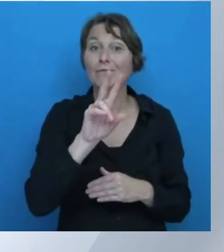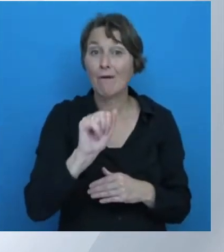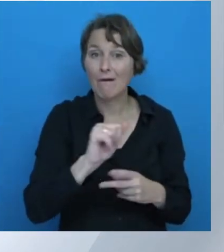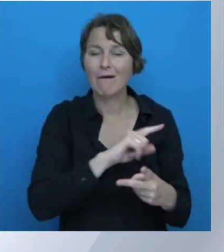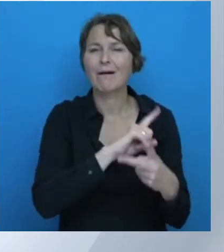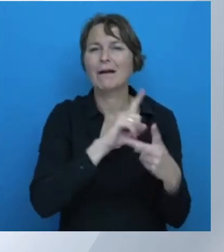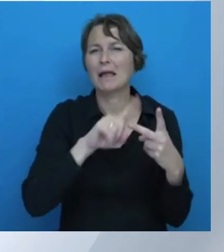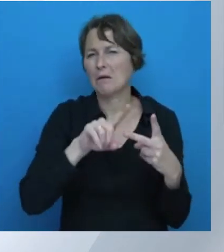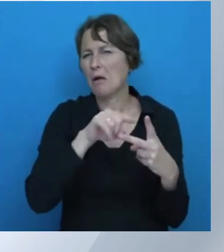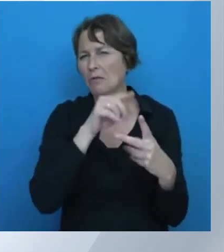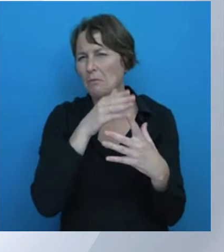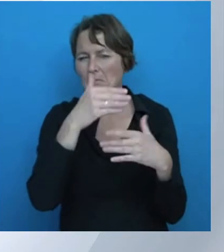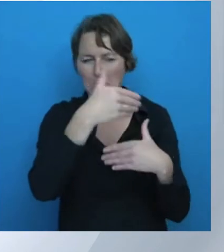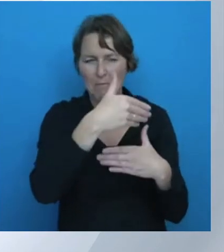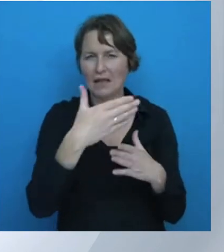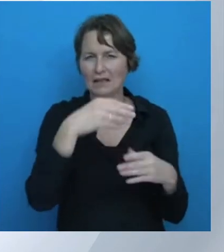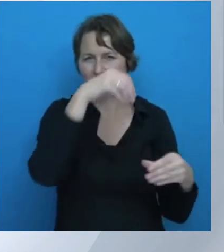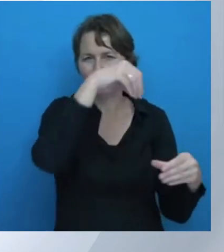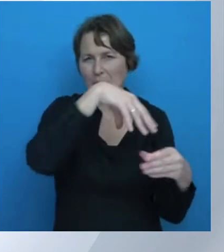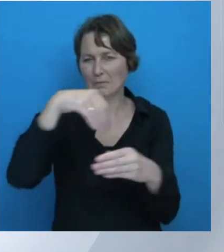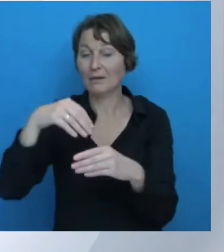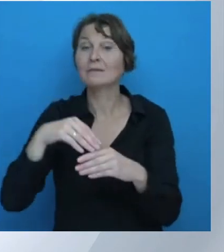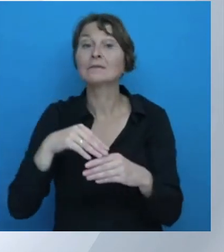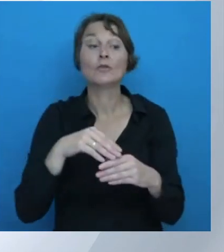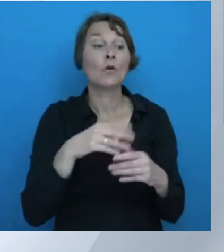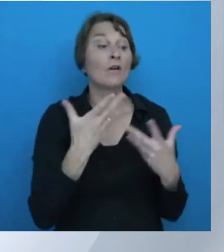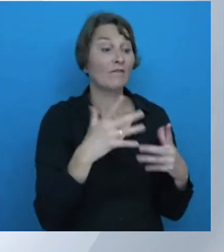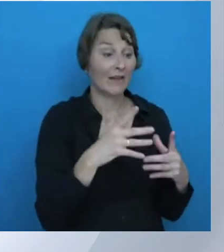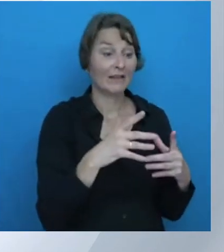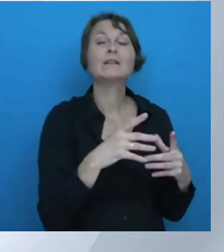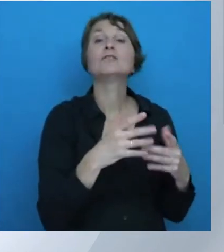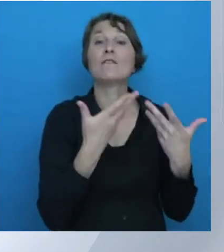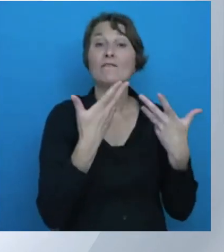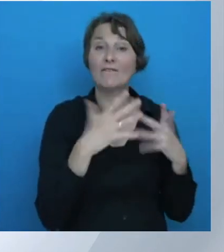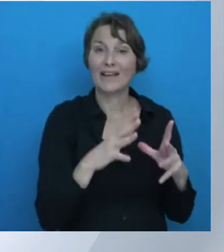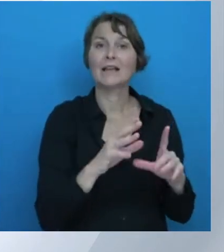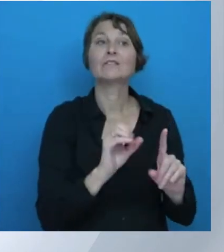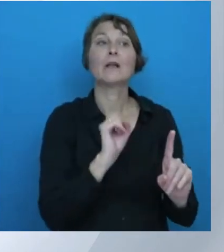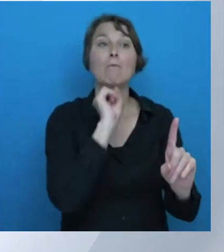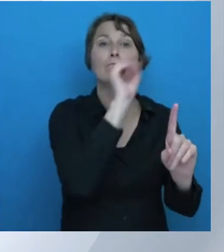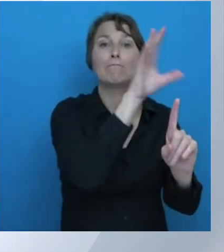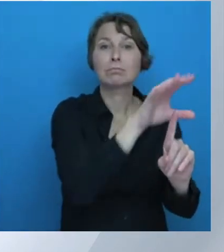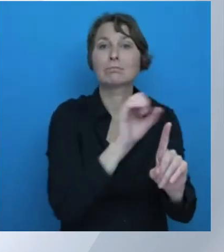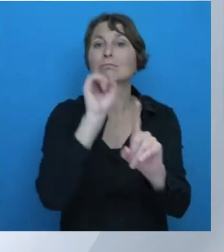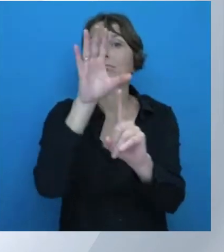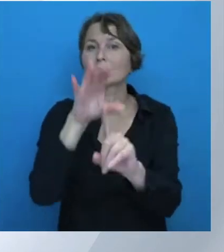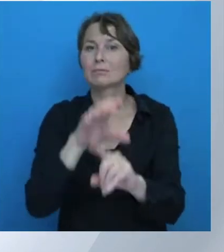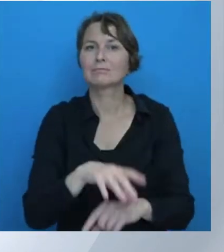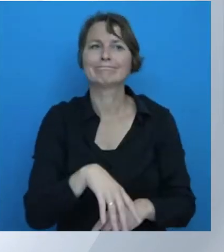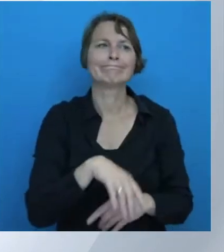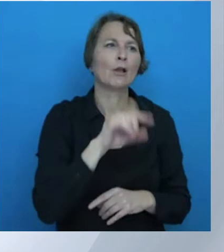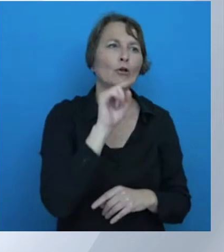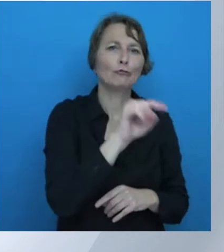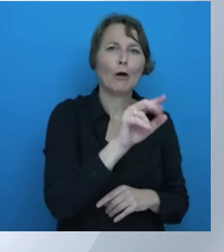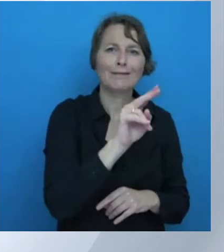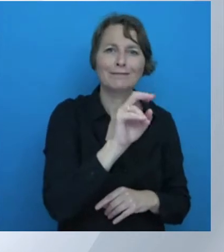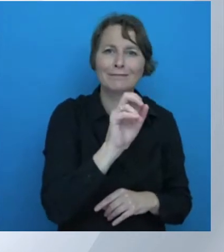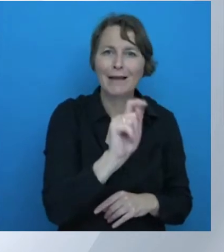into all other major development frameworks: .NET, Java, TypeScript,